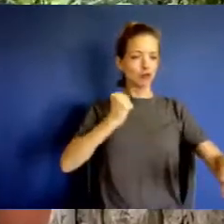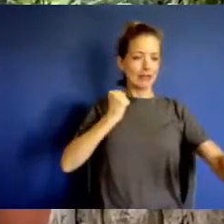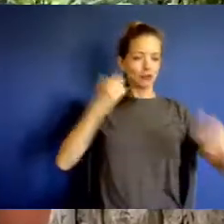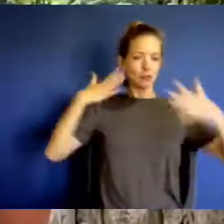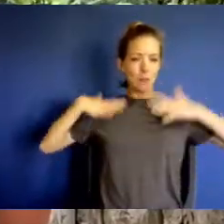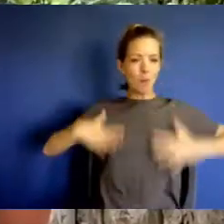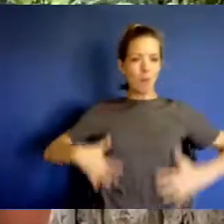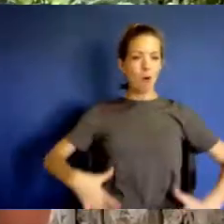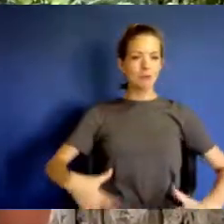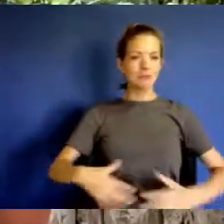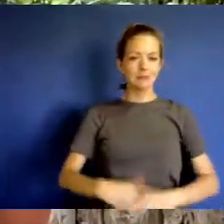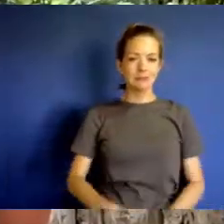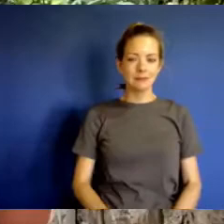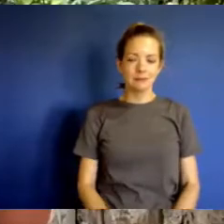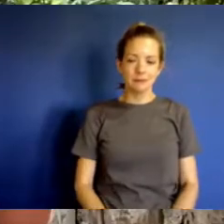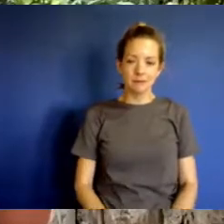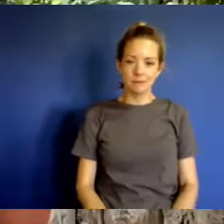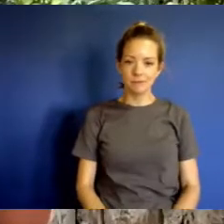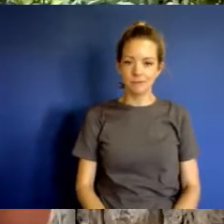backwards.